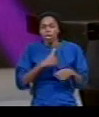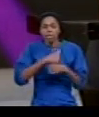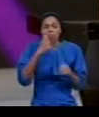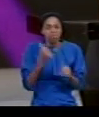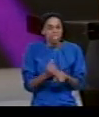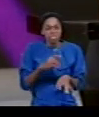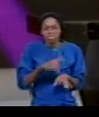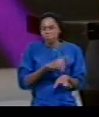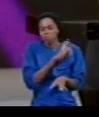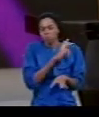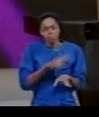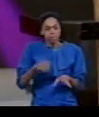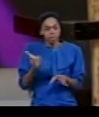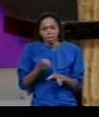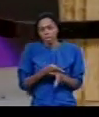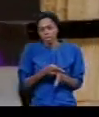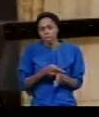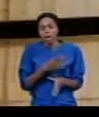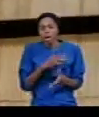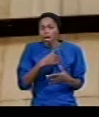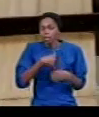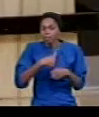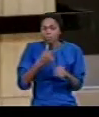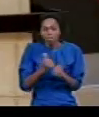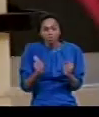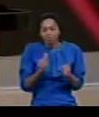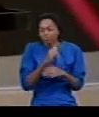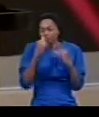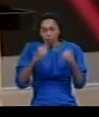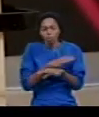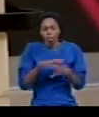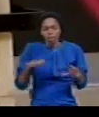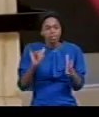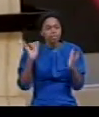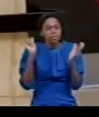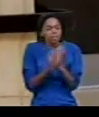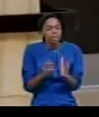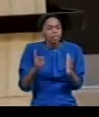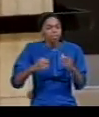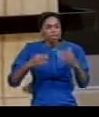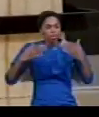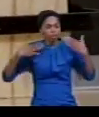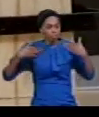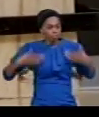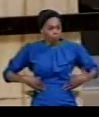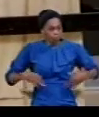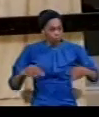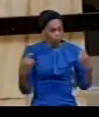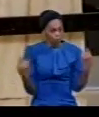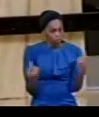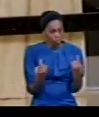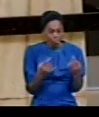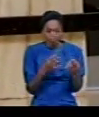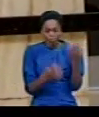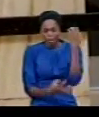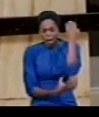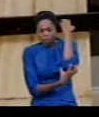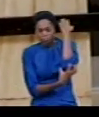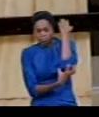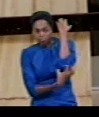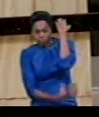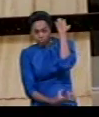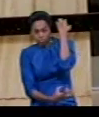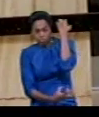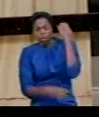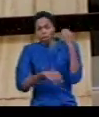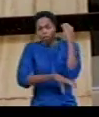and powerless. It says that the body of sin, the total root of sin, and the one that generates